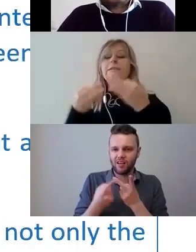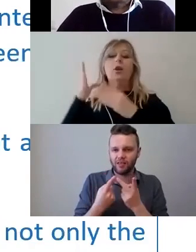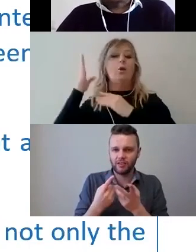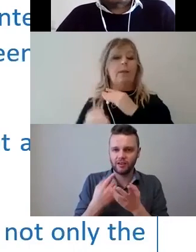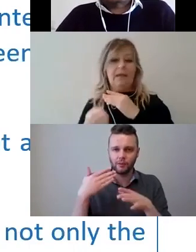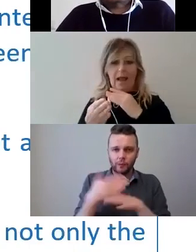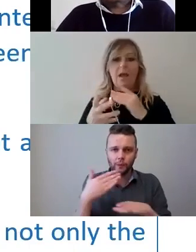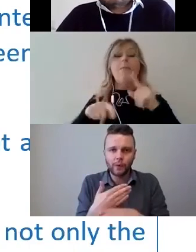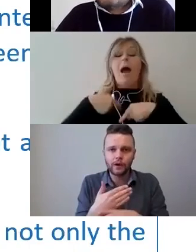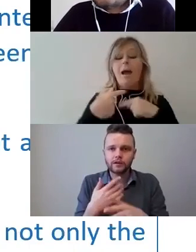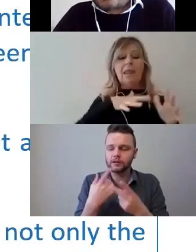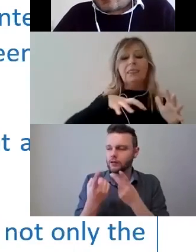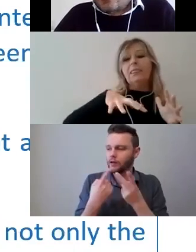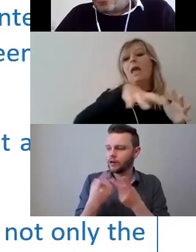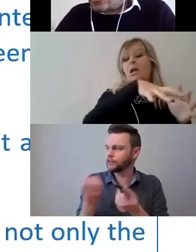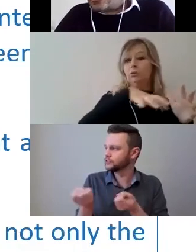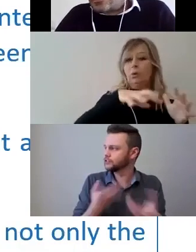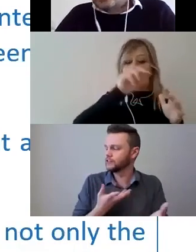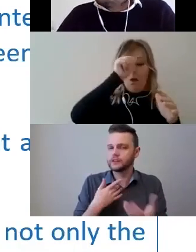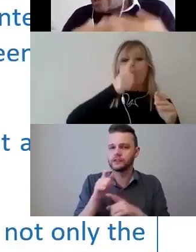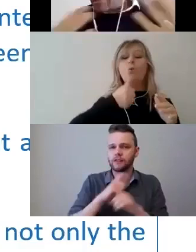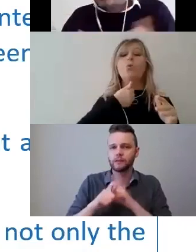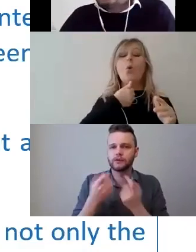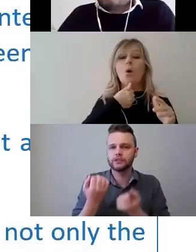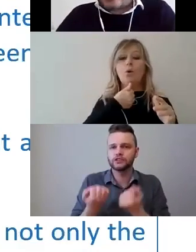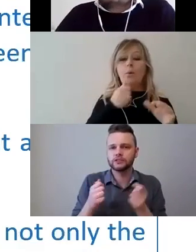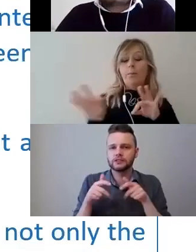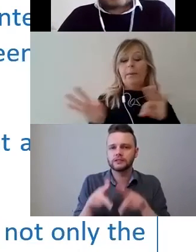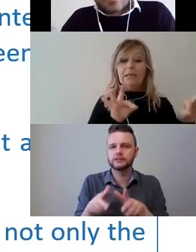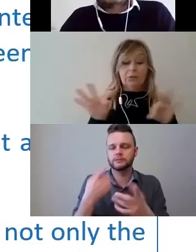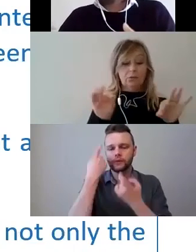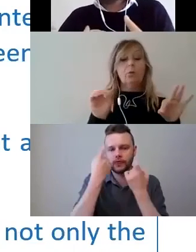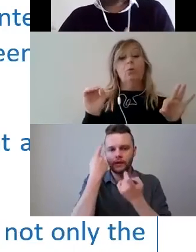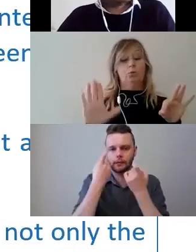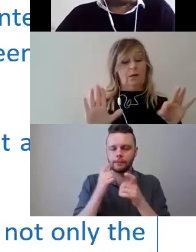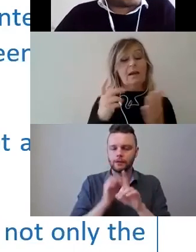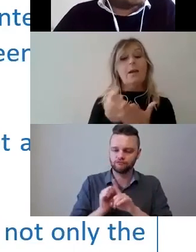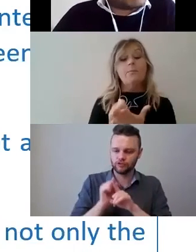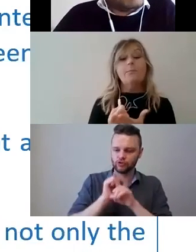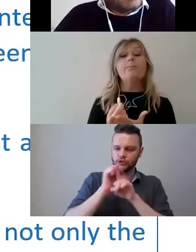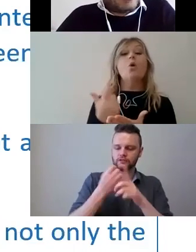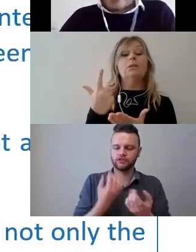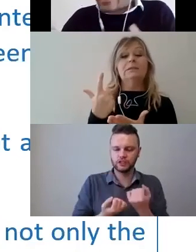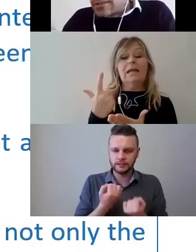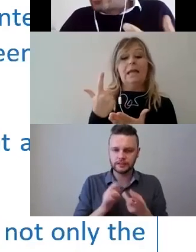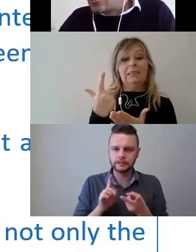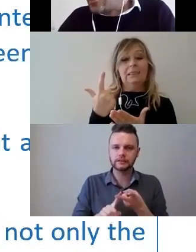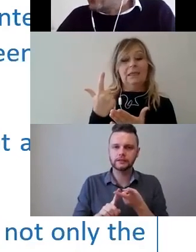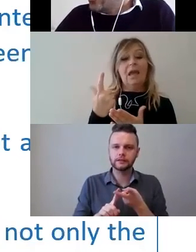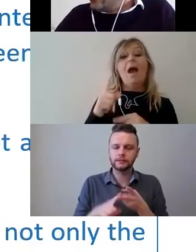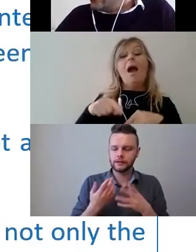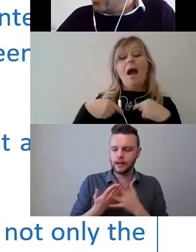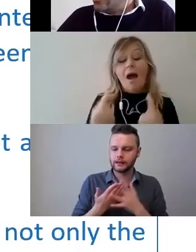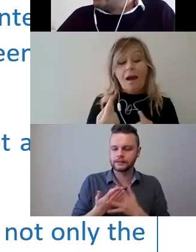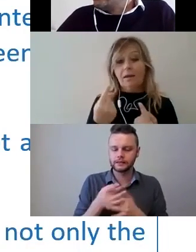works and other services of the community justice systems. And I'm thinking about restorative justice and access